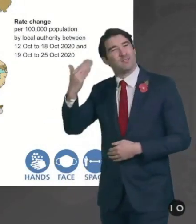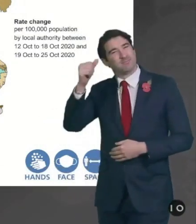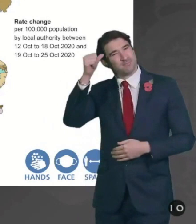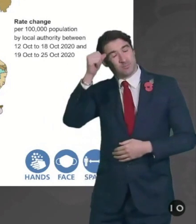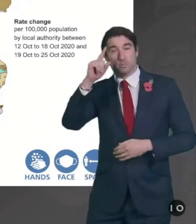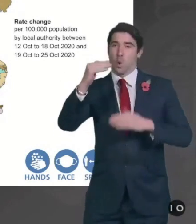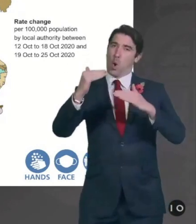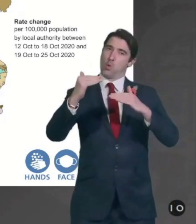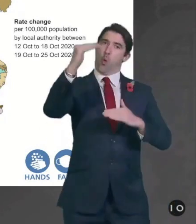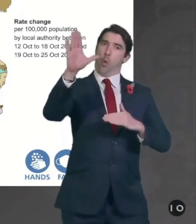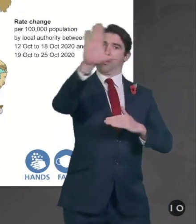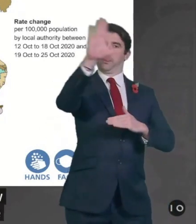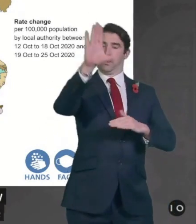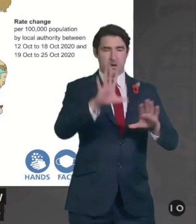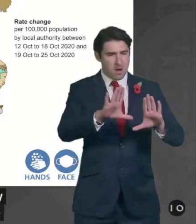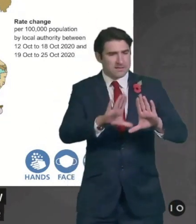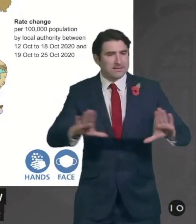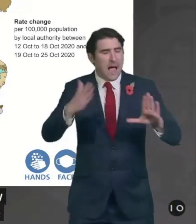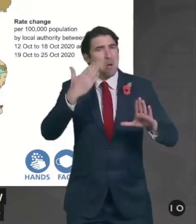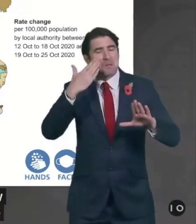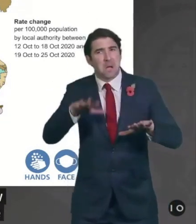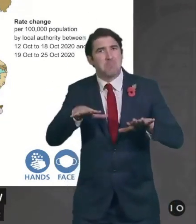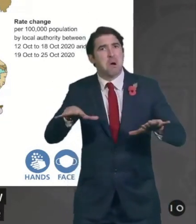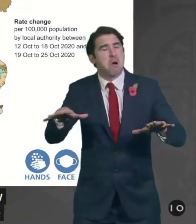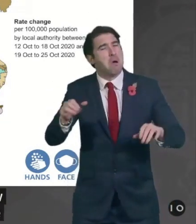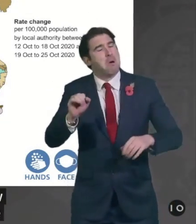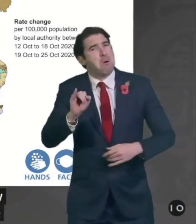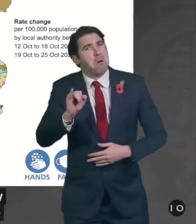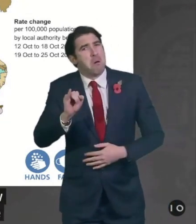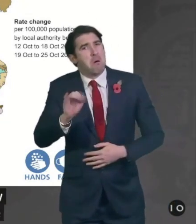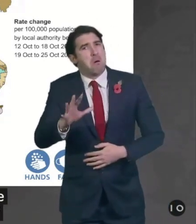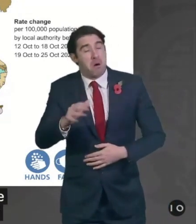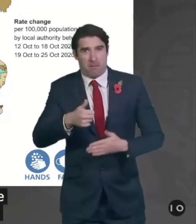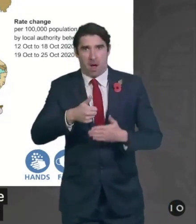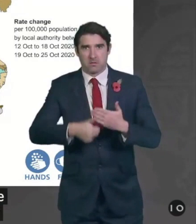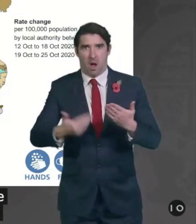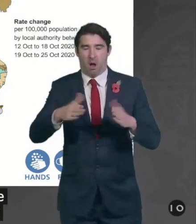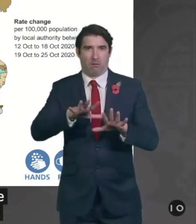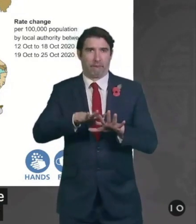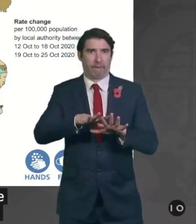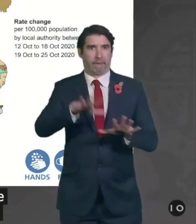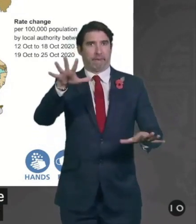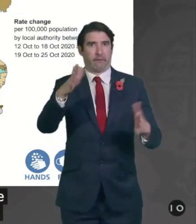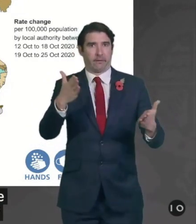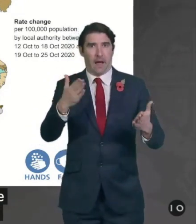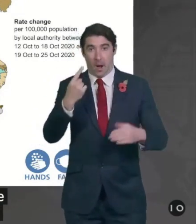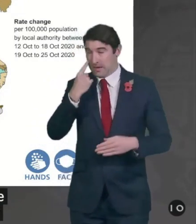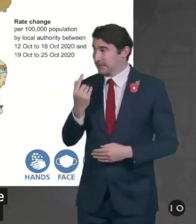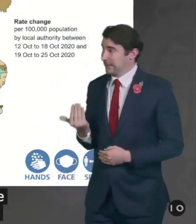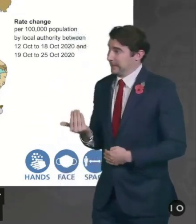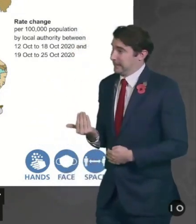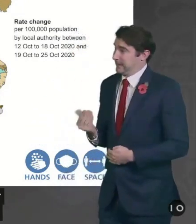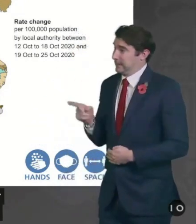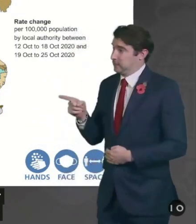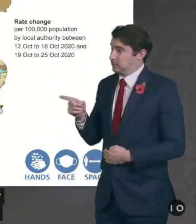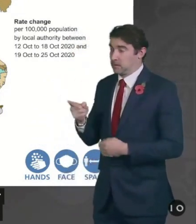left. And on the right, you can see the rate of change. Anything in brown or yellow, the rate is increasing. The darker the